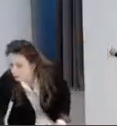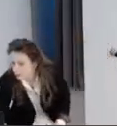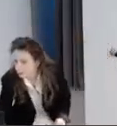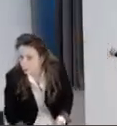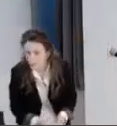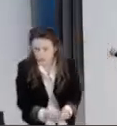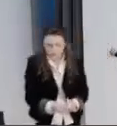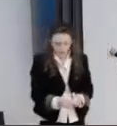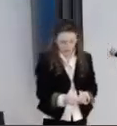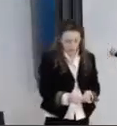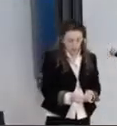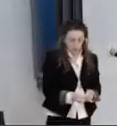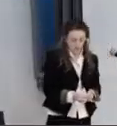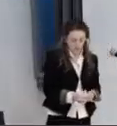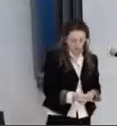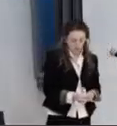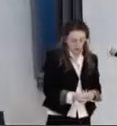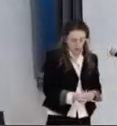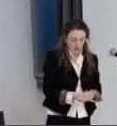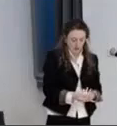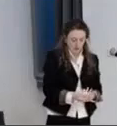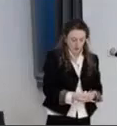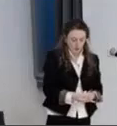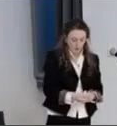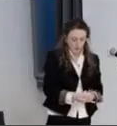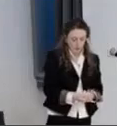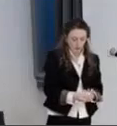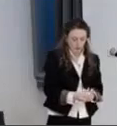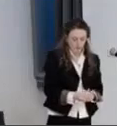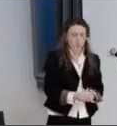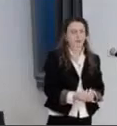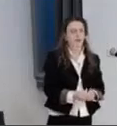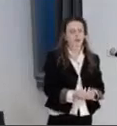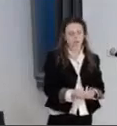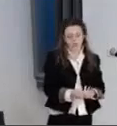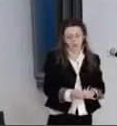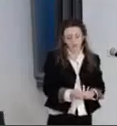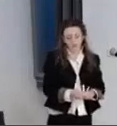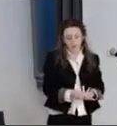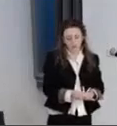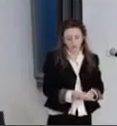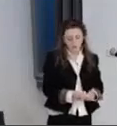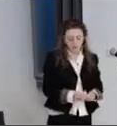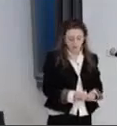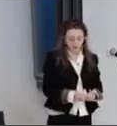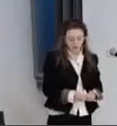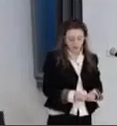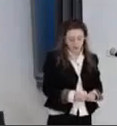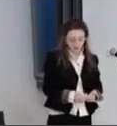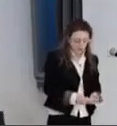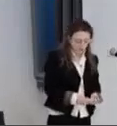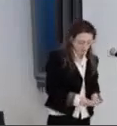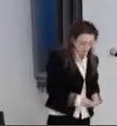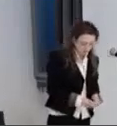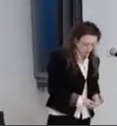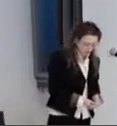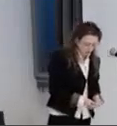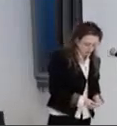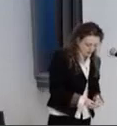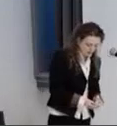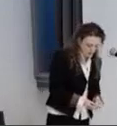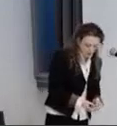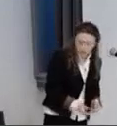to miss. So I'm now going to turn from the case of fashion design to that of